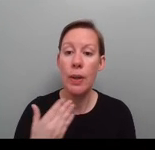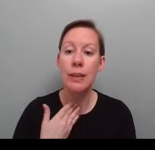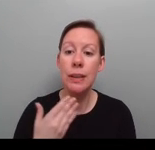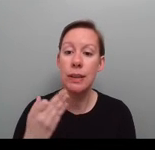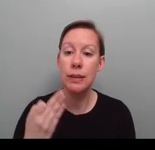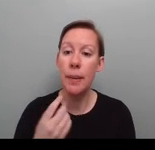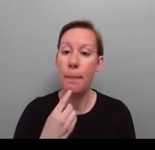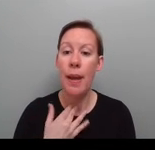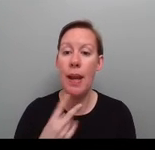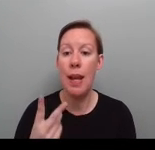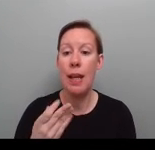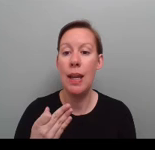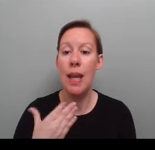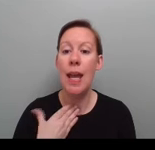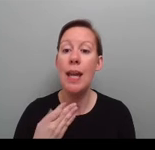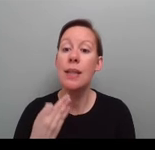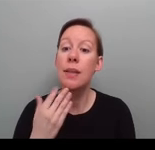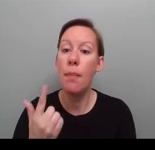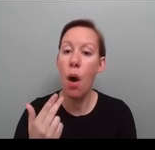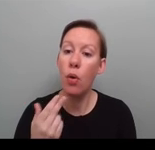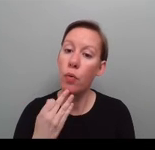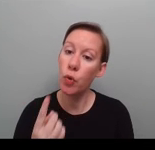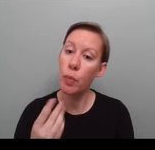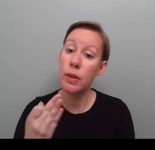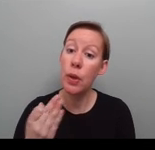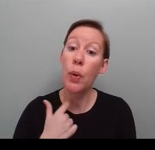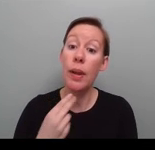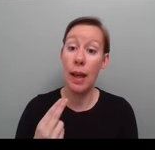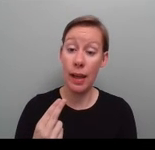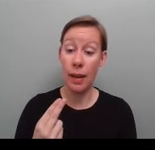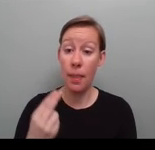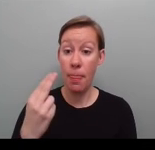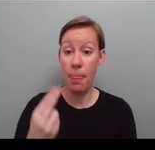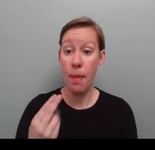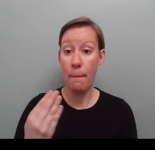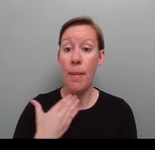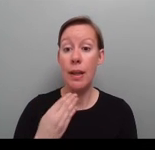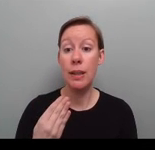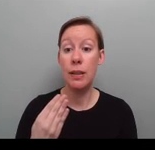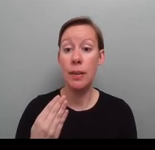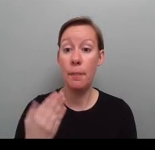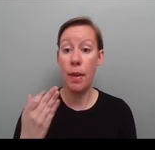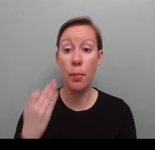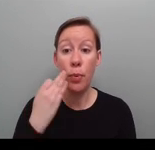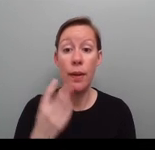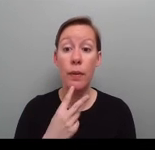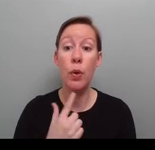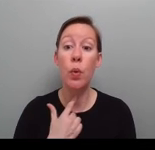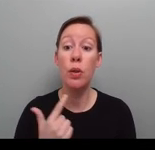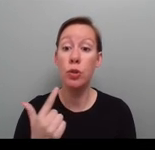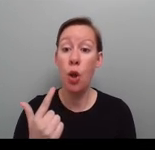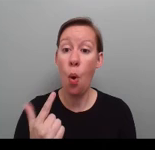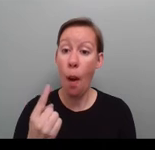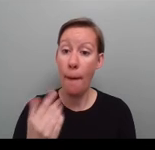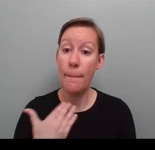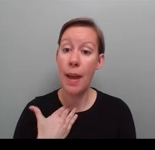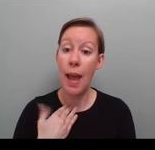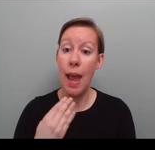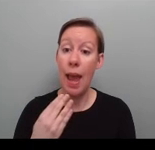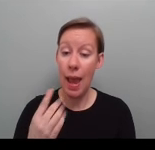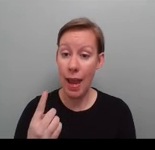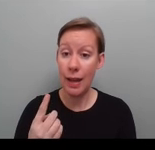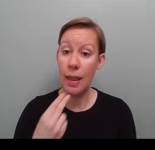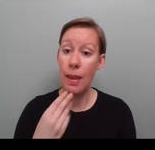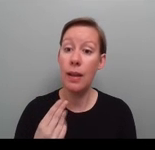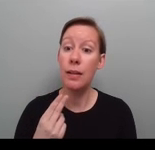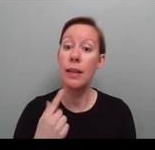small group. To share your video, click the button. A preview is going to show up, and if everything looks great, you're just going to click that share